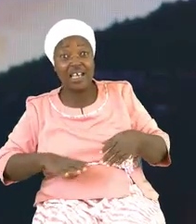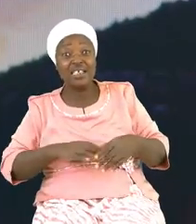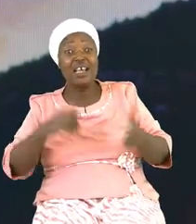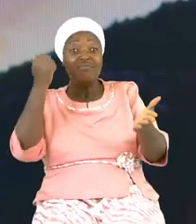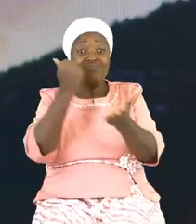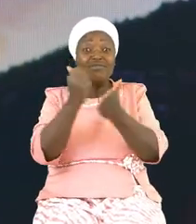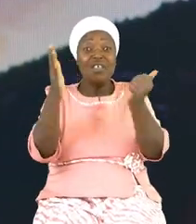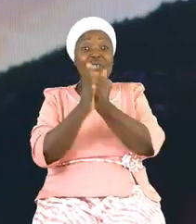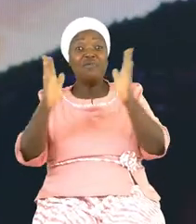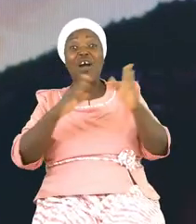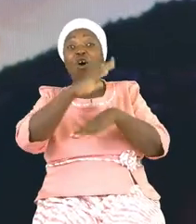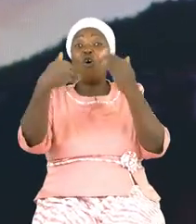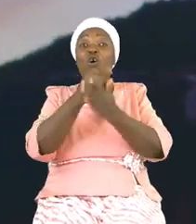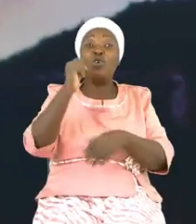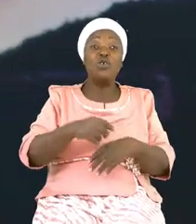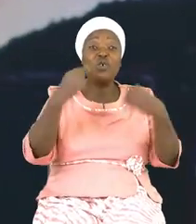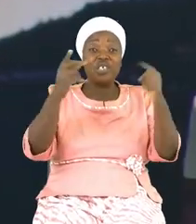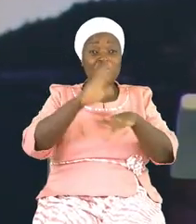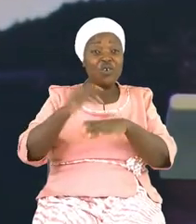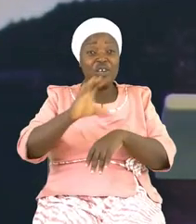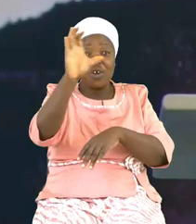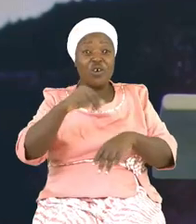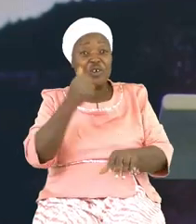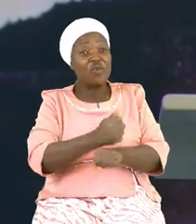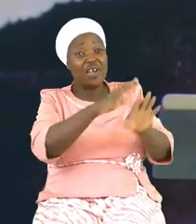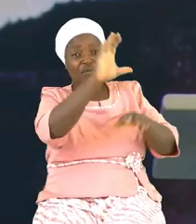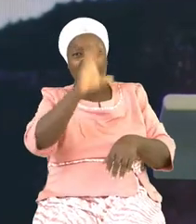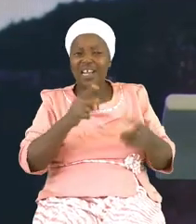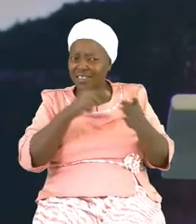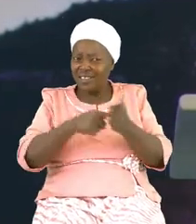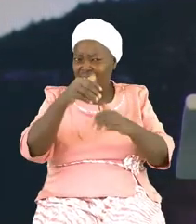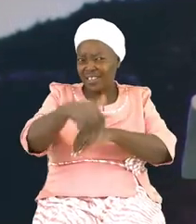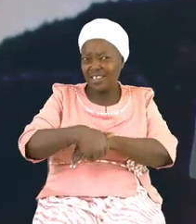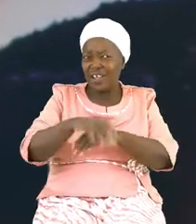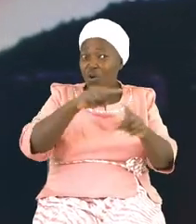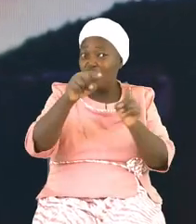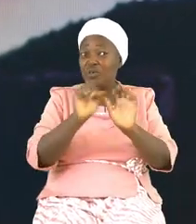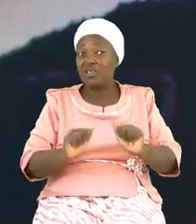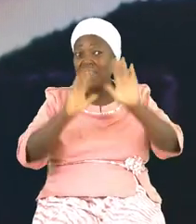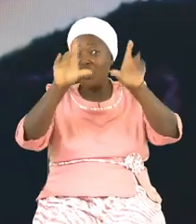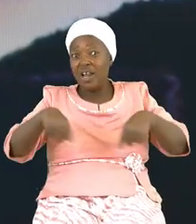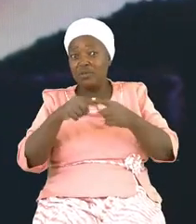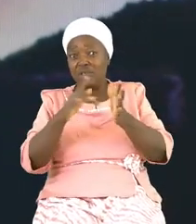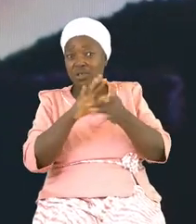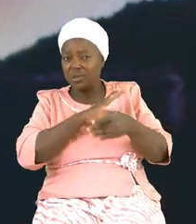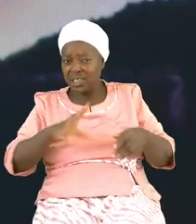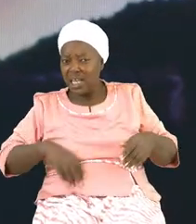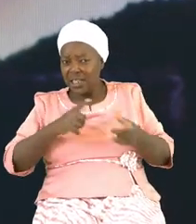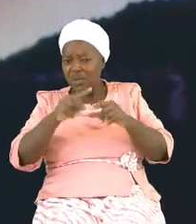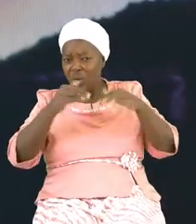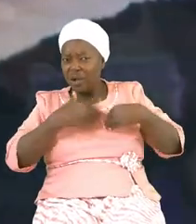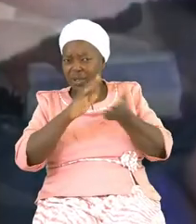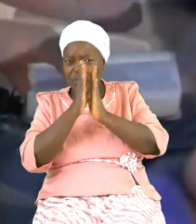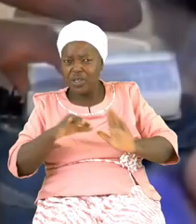the cross of Calvary. And tonight, when you give your life to Christ, and then you have the peace of